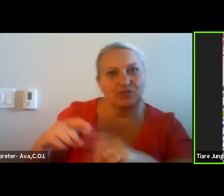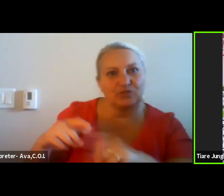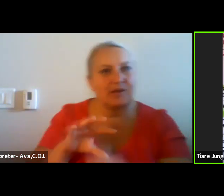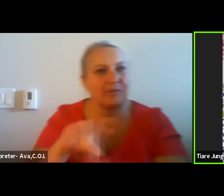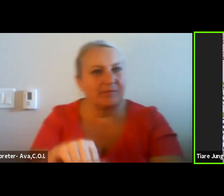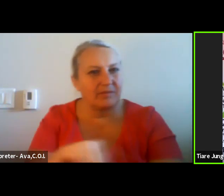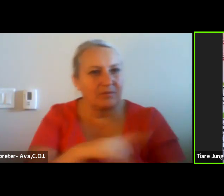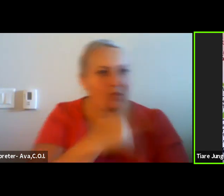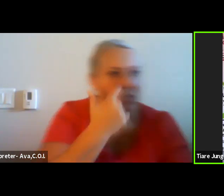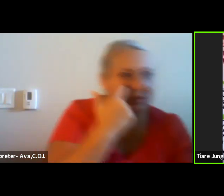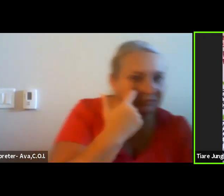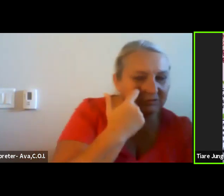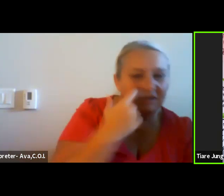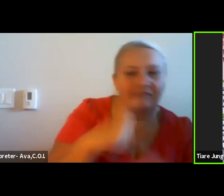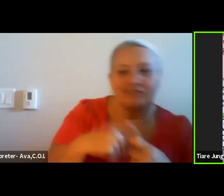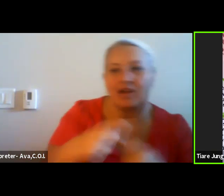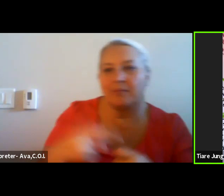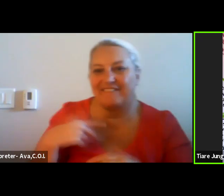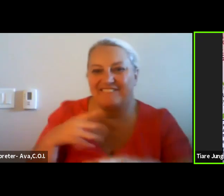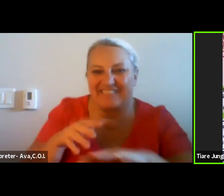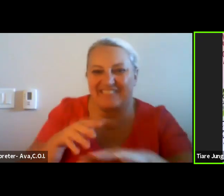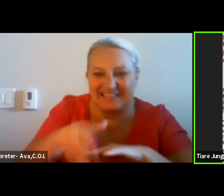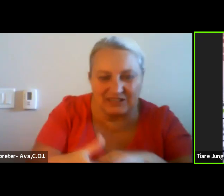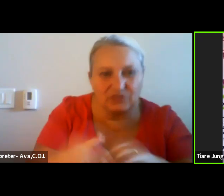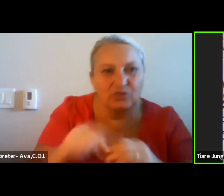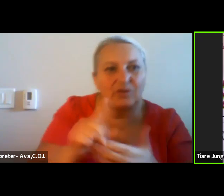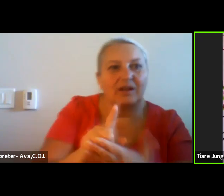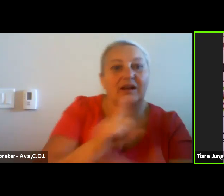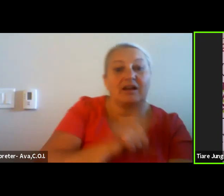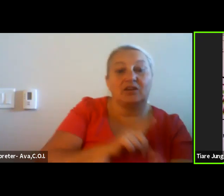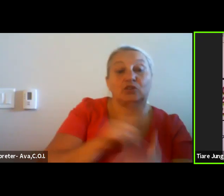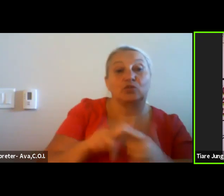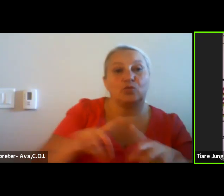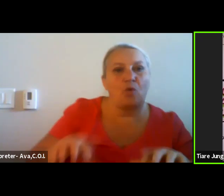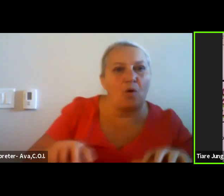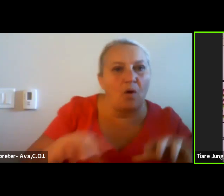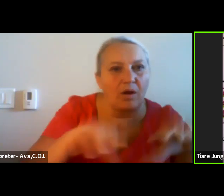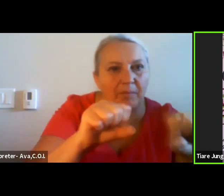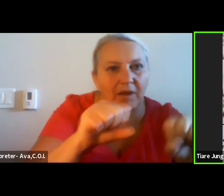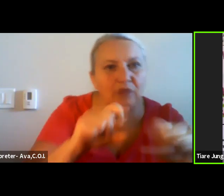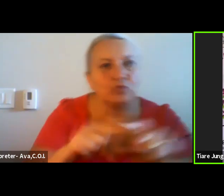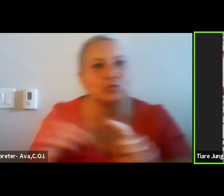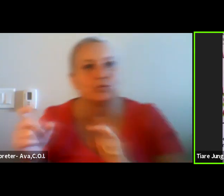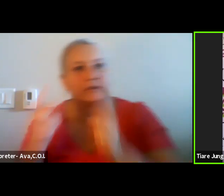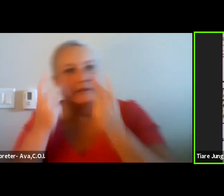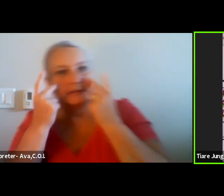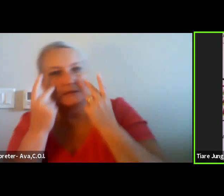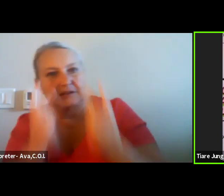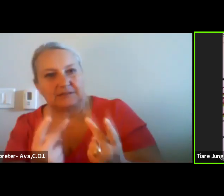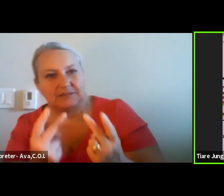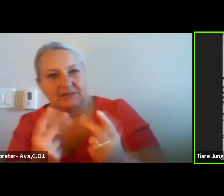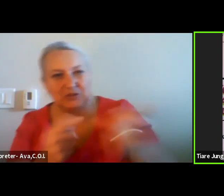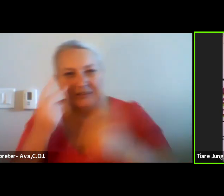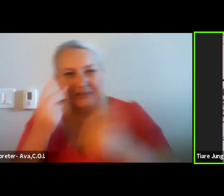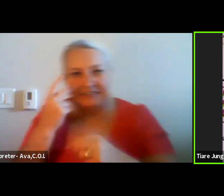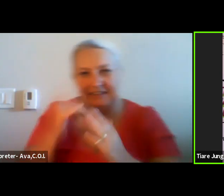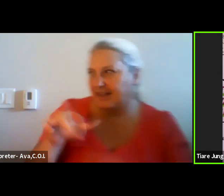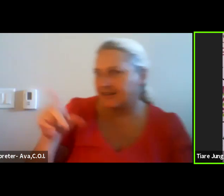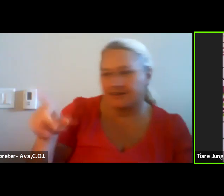to distant relation, and from occupier to guest. So the muskrat's taking us on that